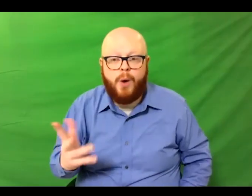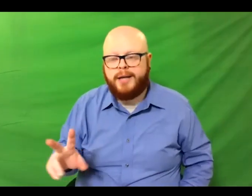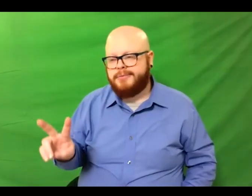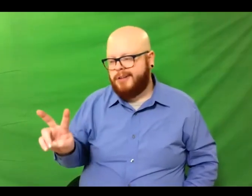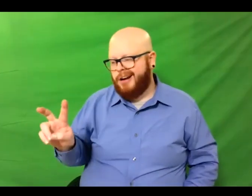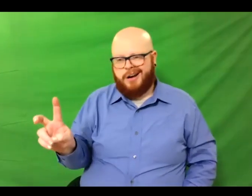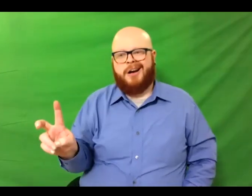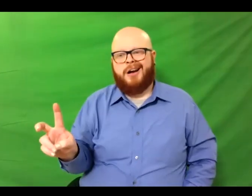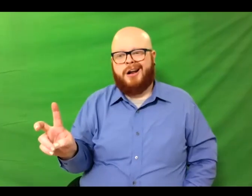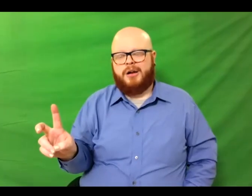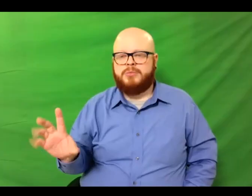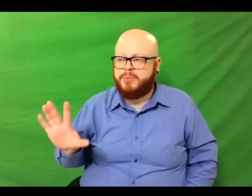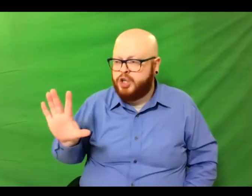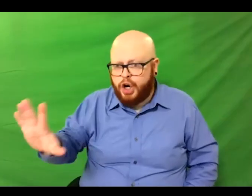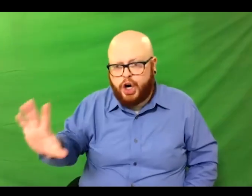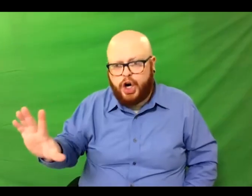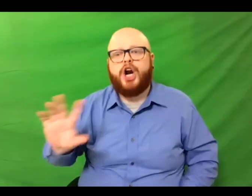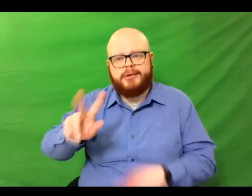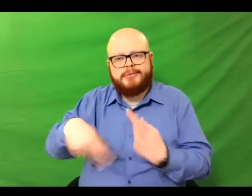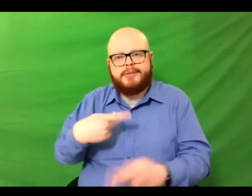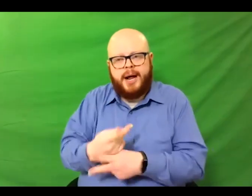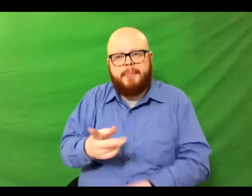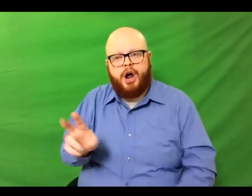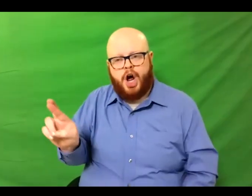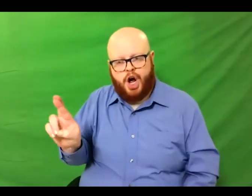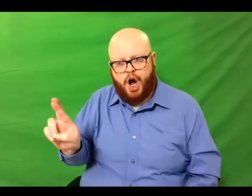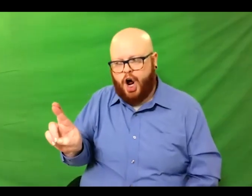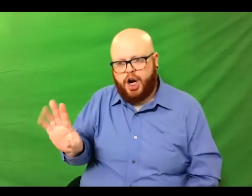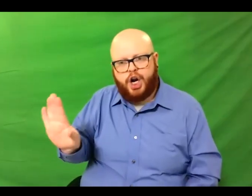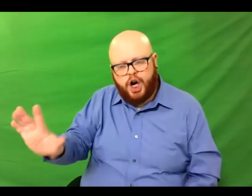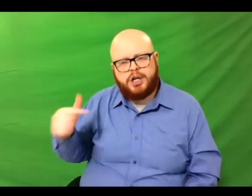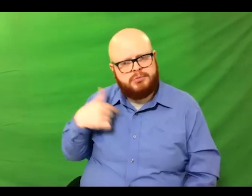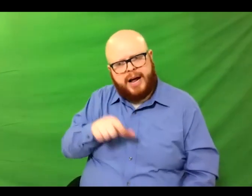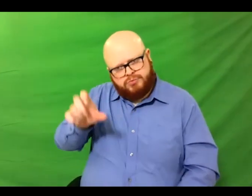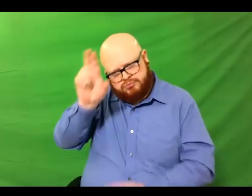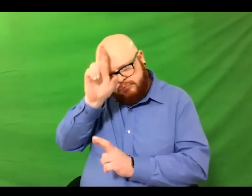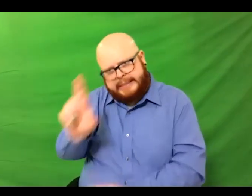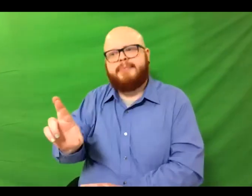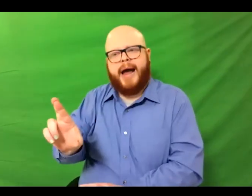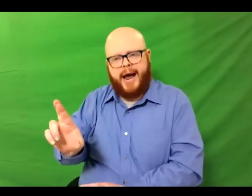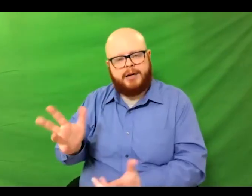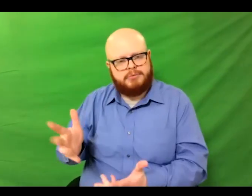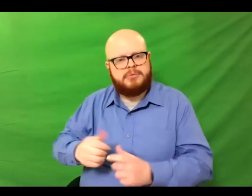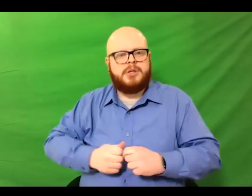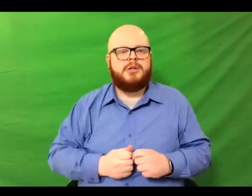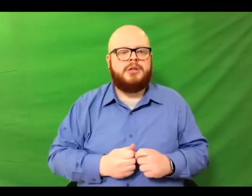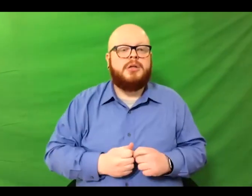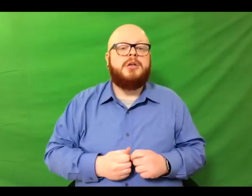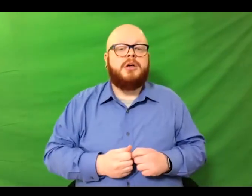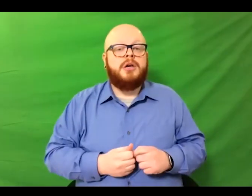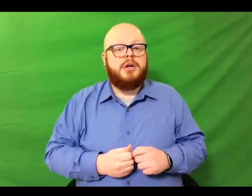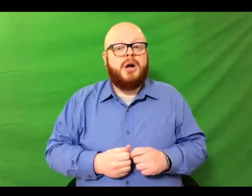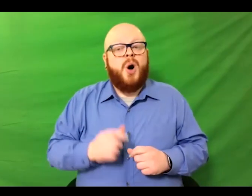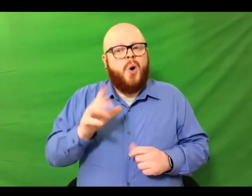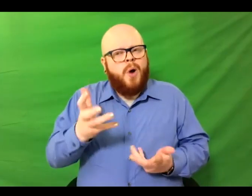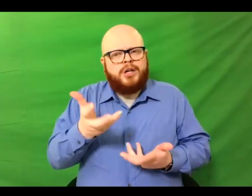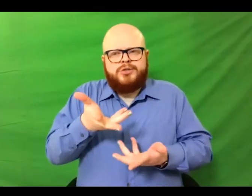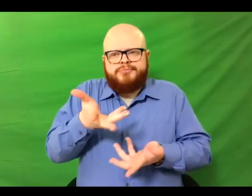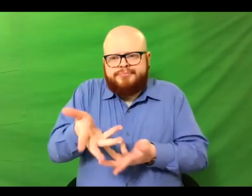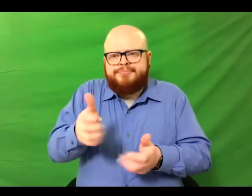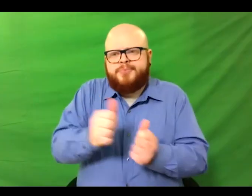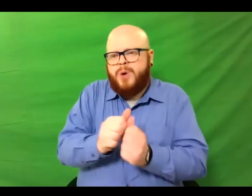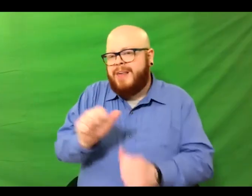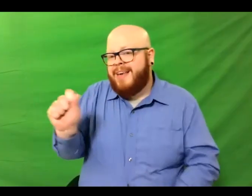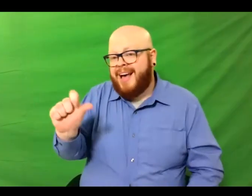R. So we want to respect those differences in each learner. You're also going to want to work with the SLP or American Sign